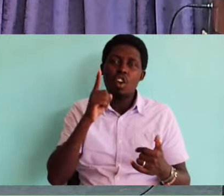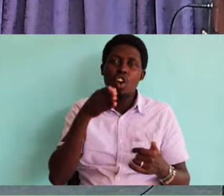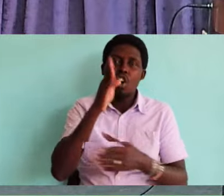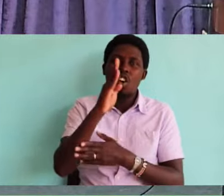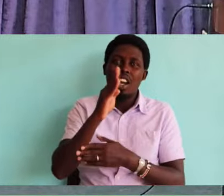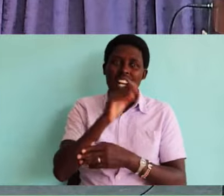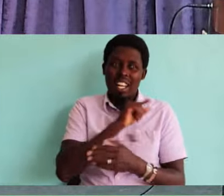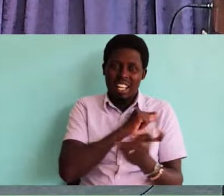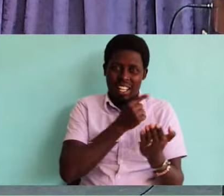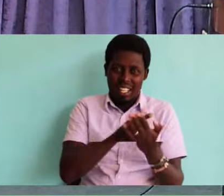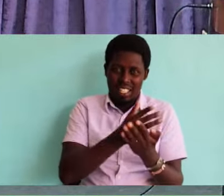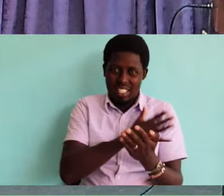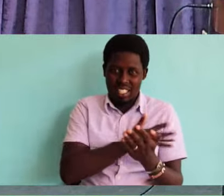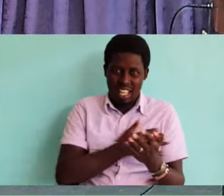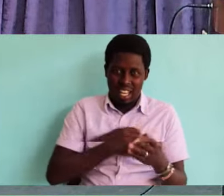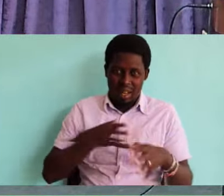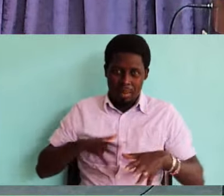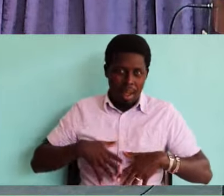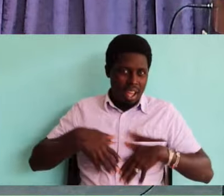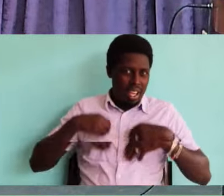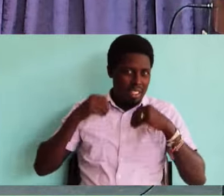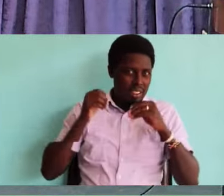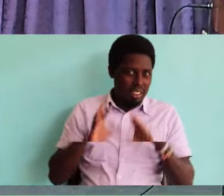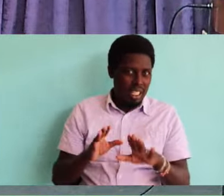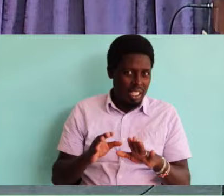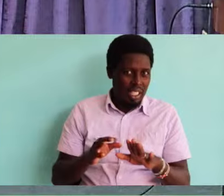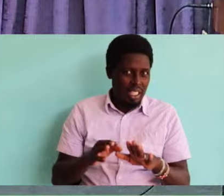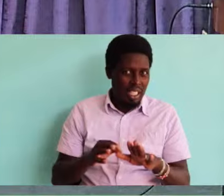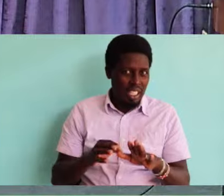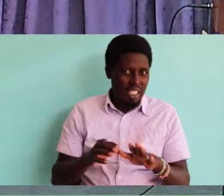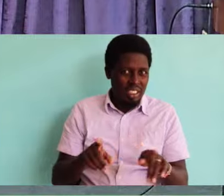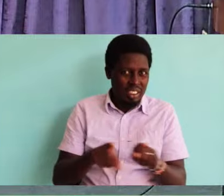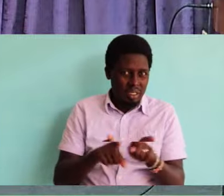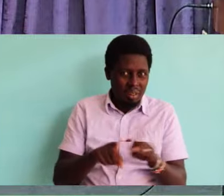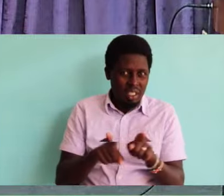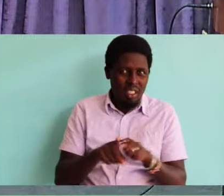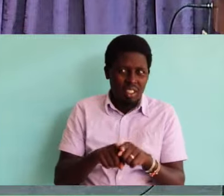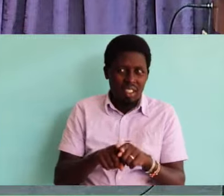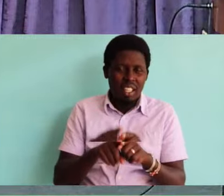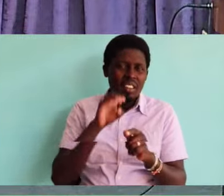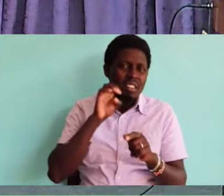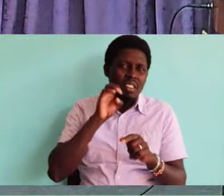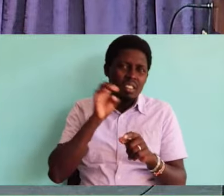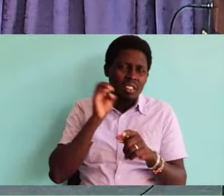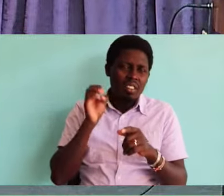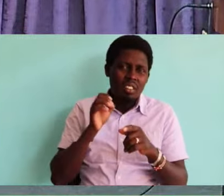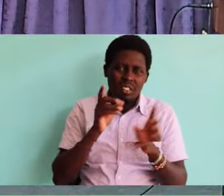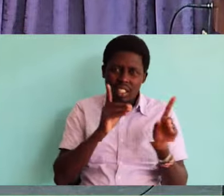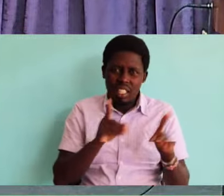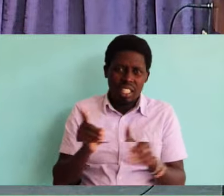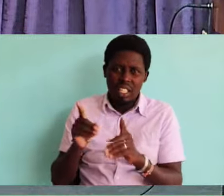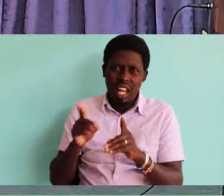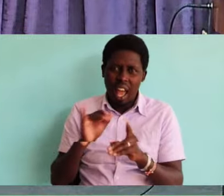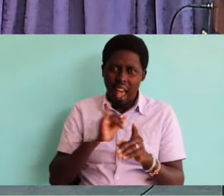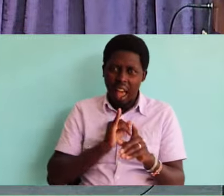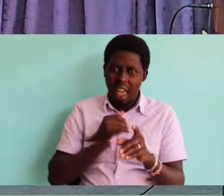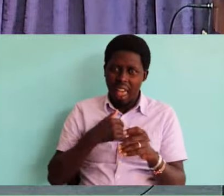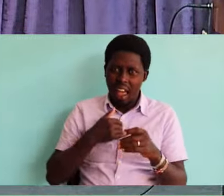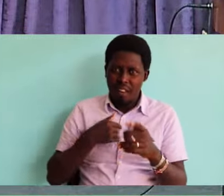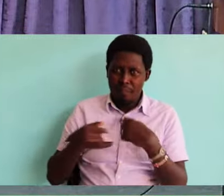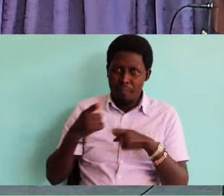they would not acknowledge like the way Eve did, "With the help of the Lord, I have brought forth a